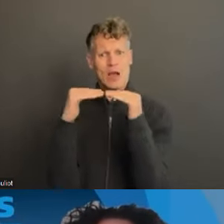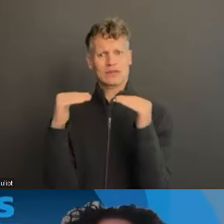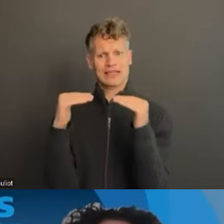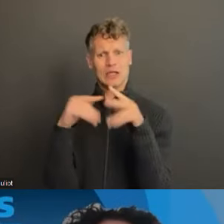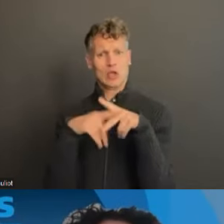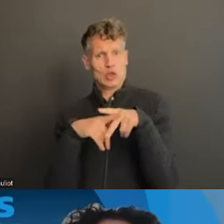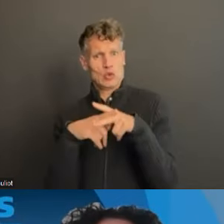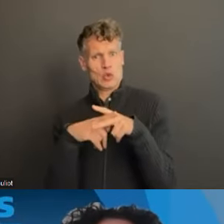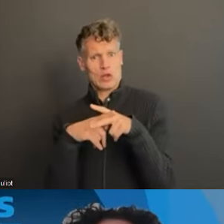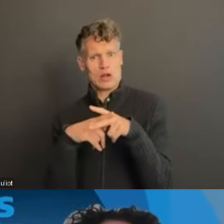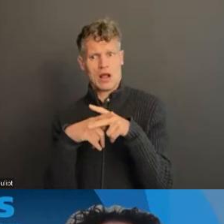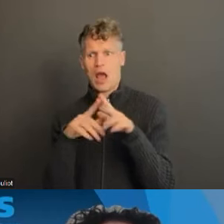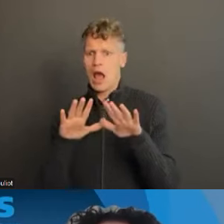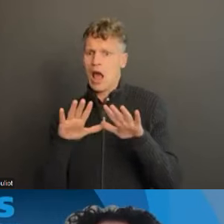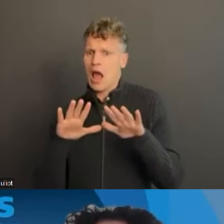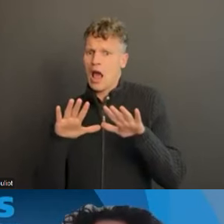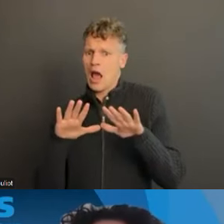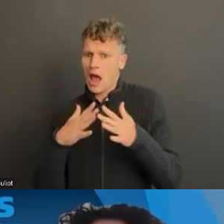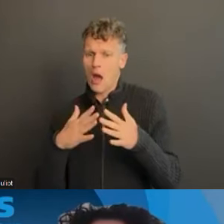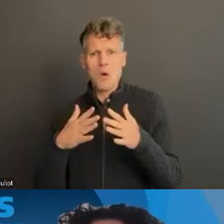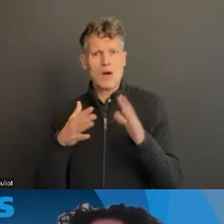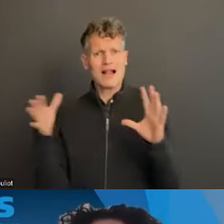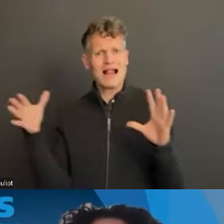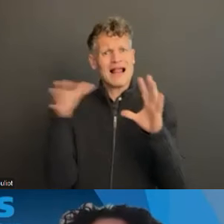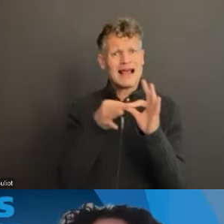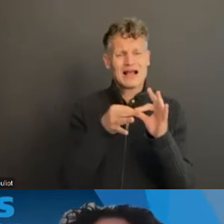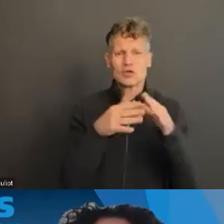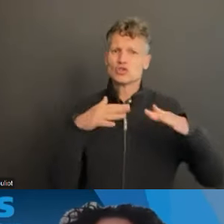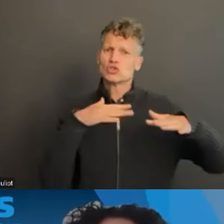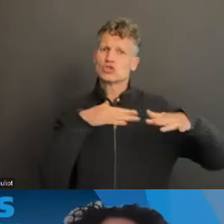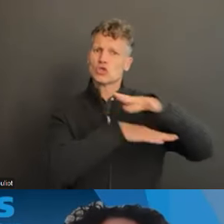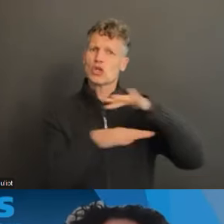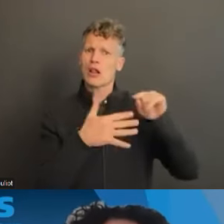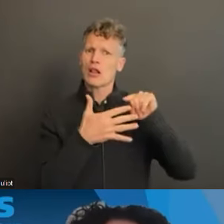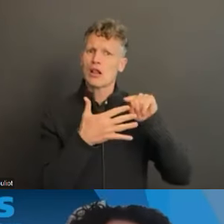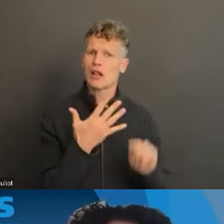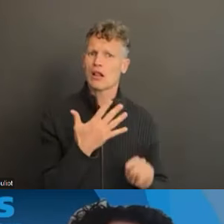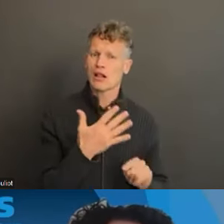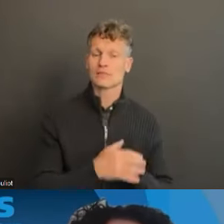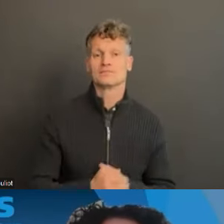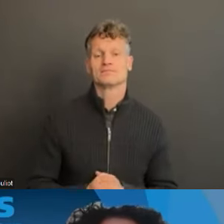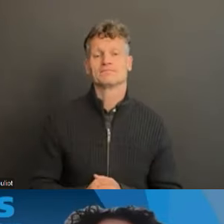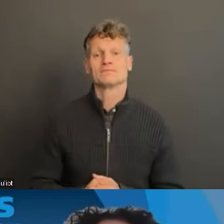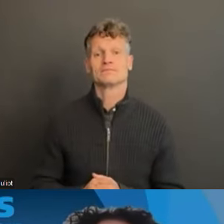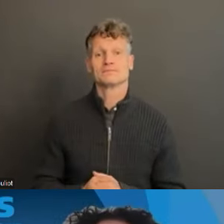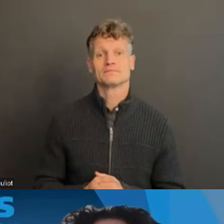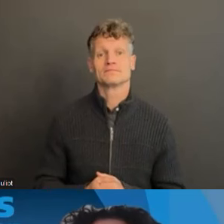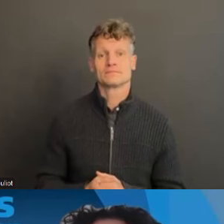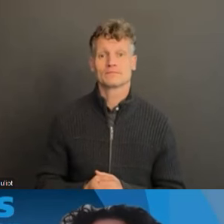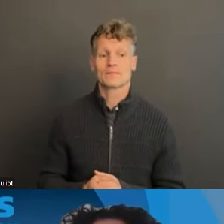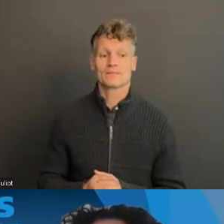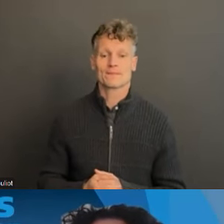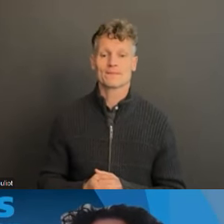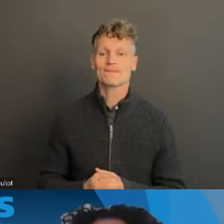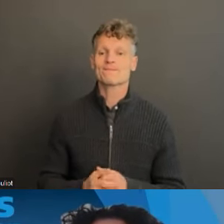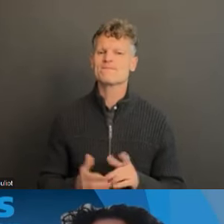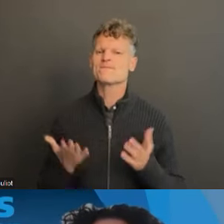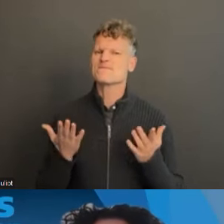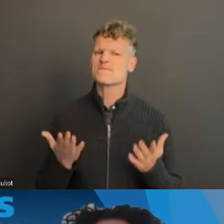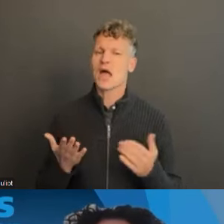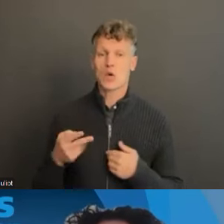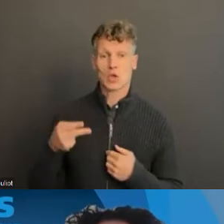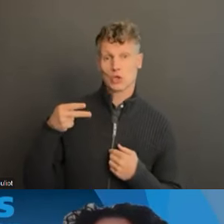herramientas que presenté. La primera, el Health Equity Tool, ¿cierto? Está en proceso de The two validación. tools that I presented to you is right now